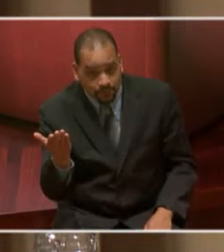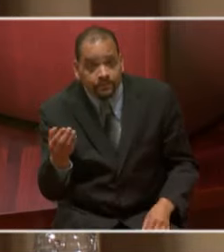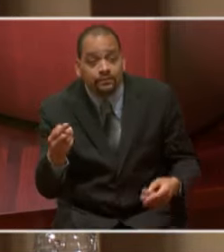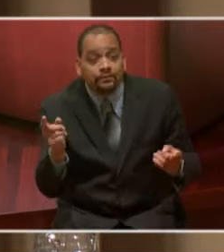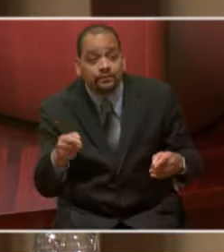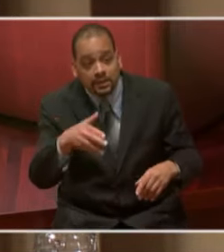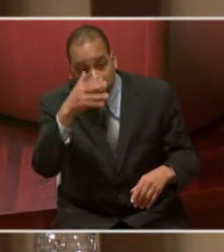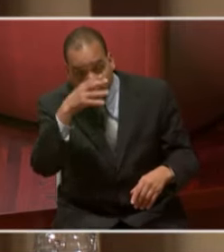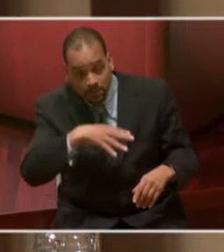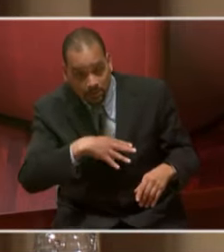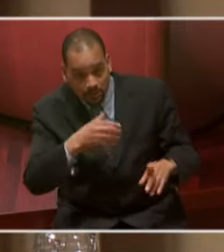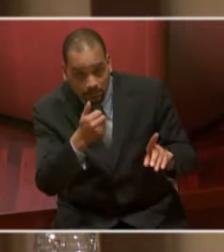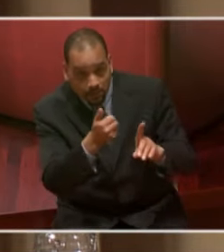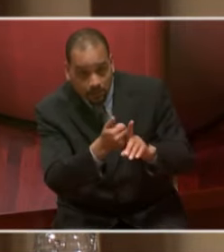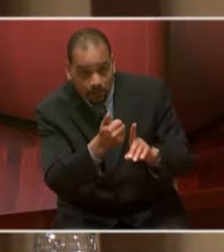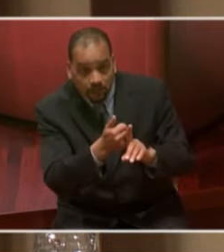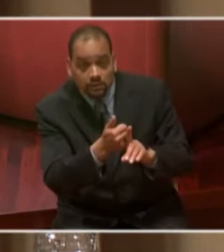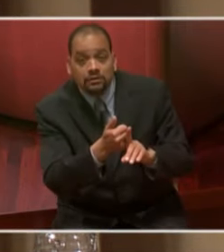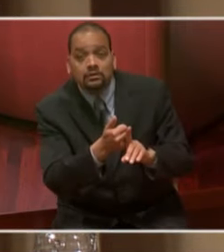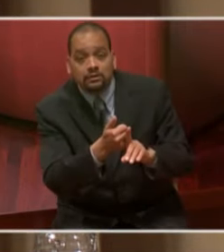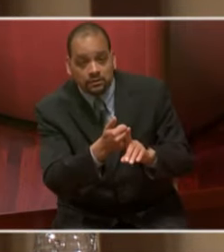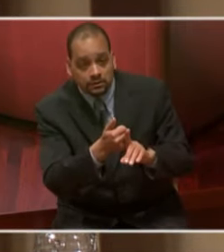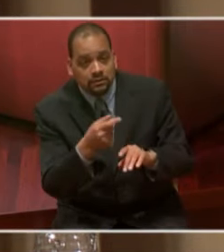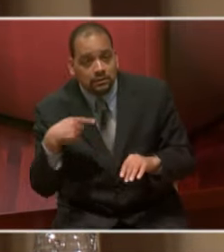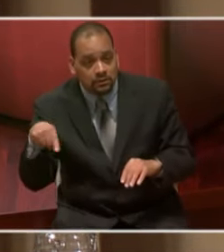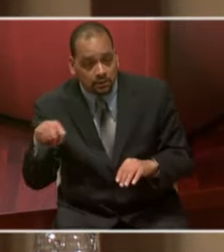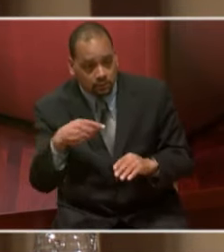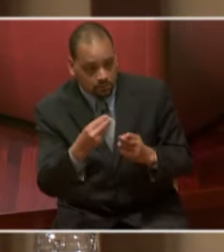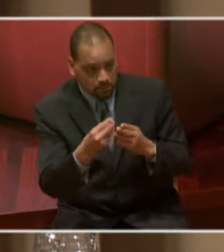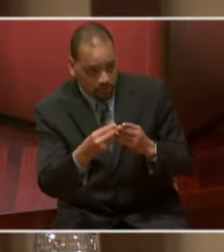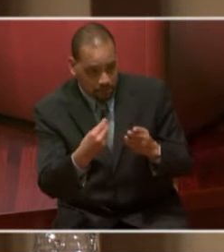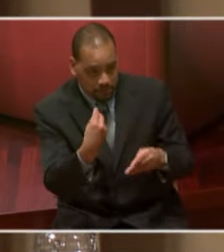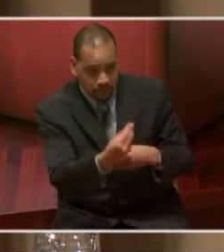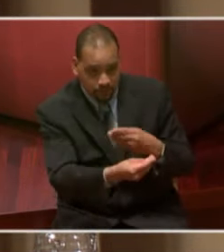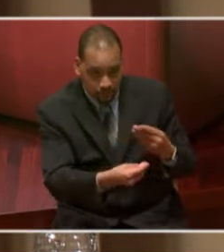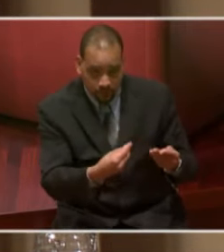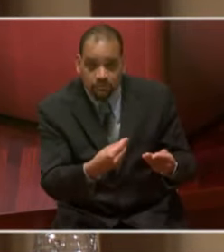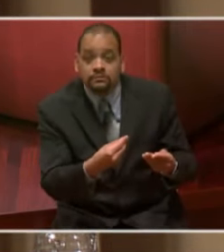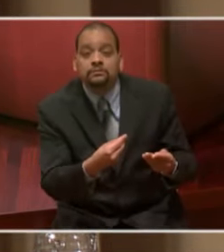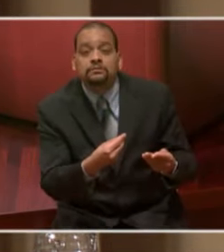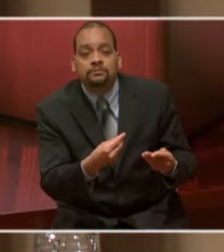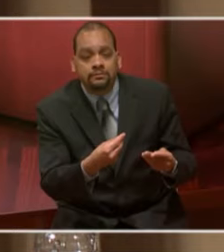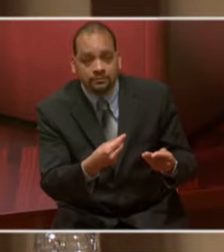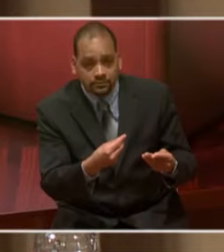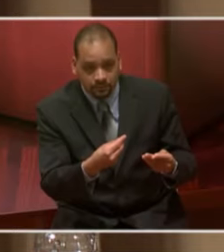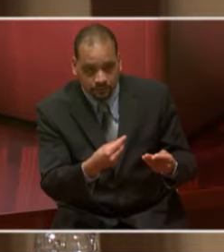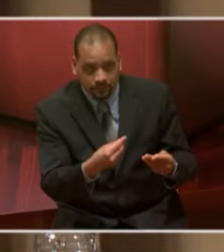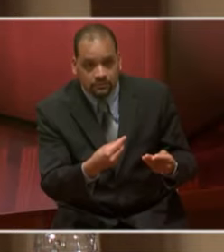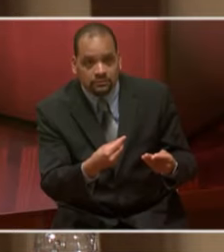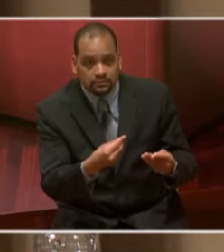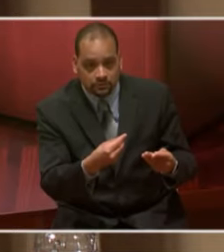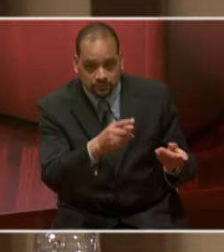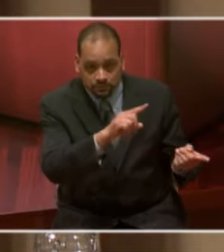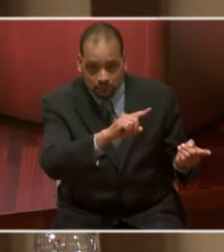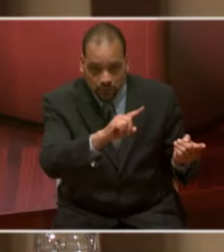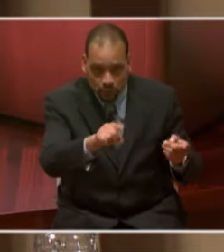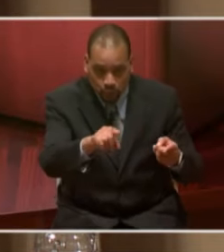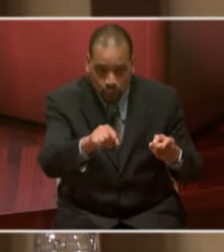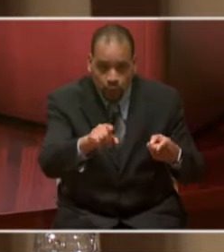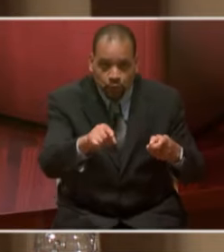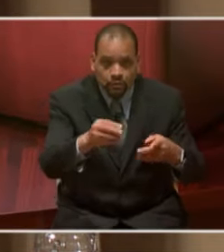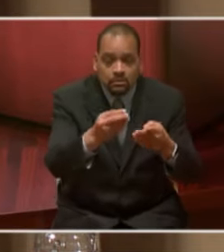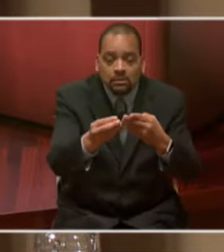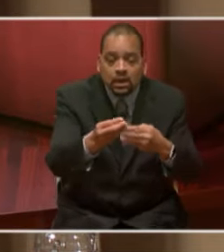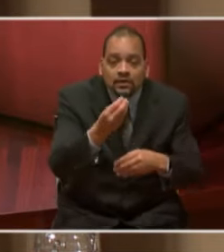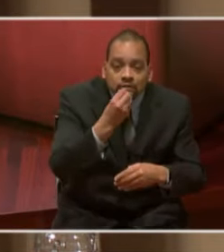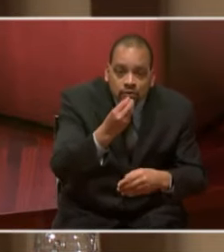try to protect us on the inside. And apparently Attorney General Robert Kennedy became so involved and so engaged because he